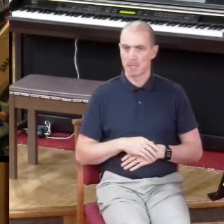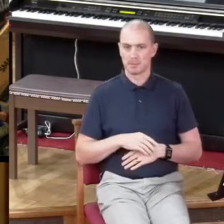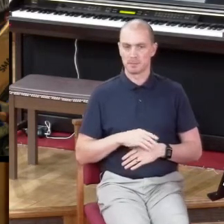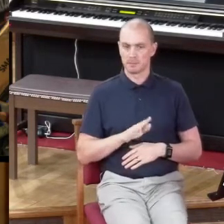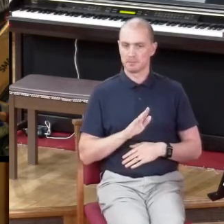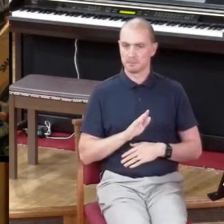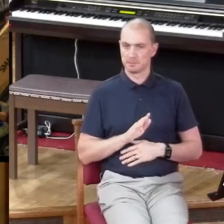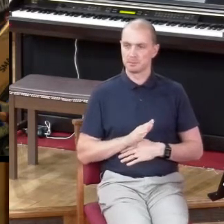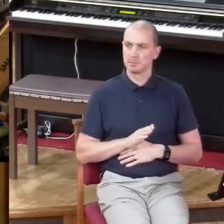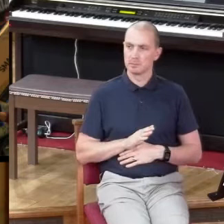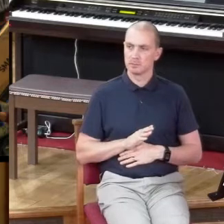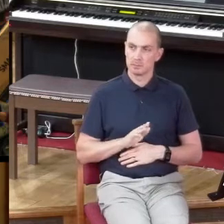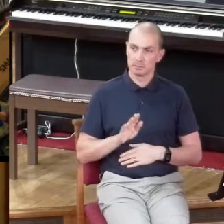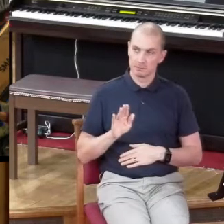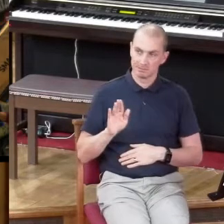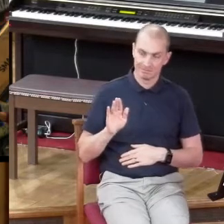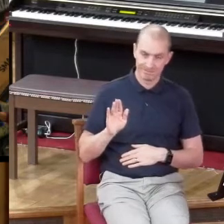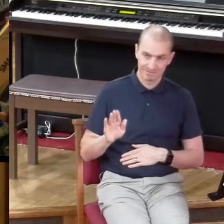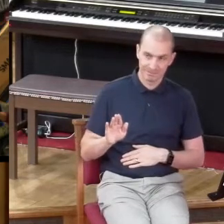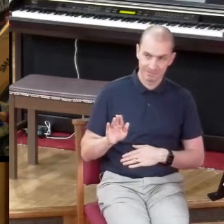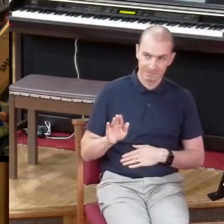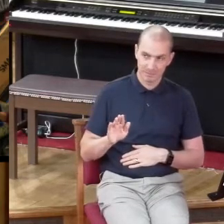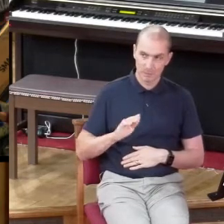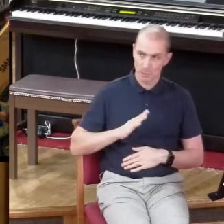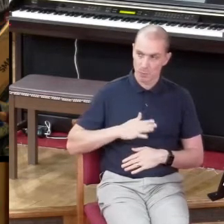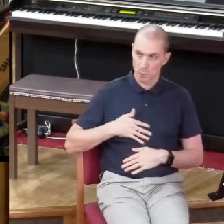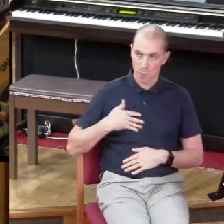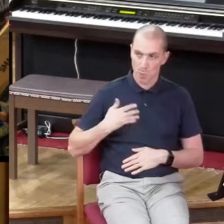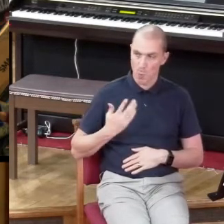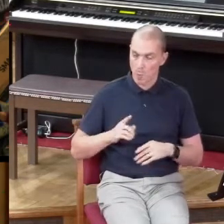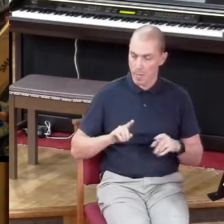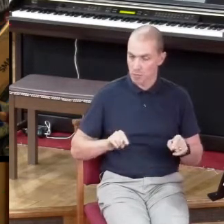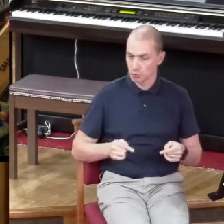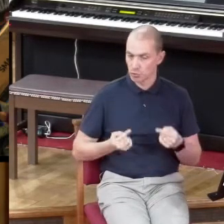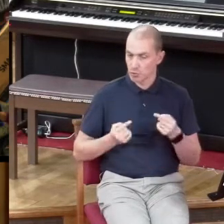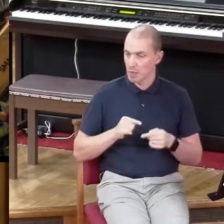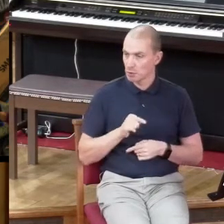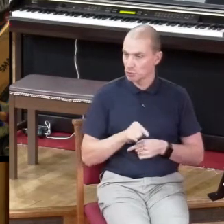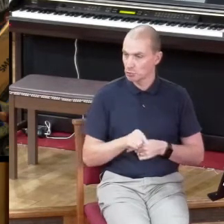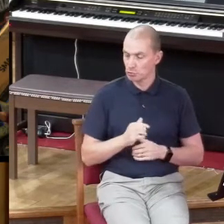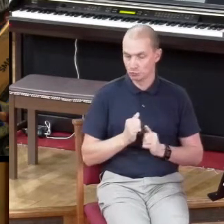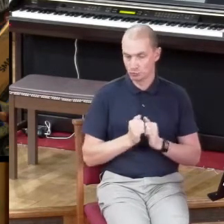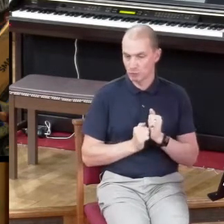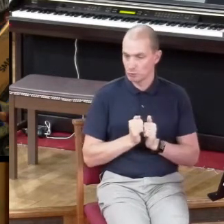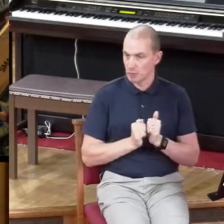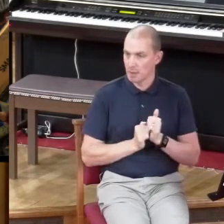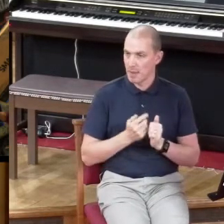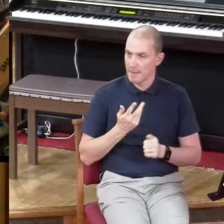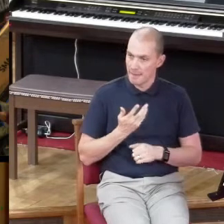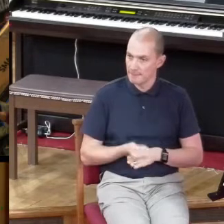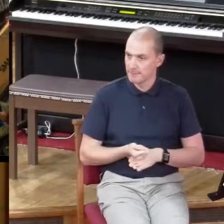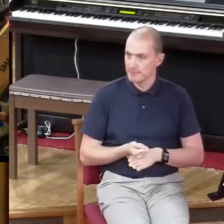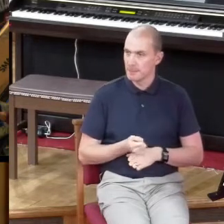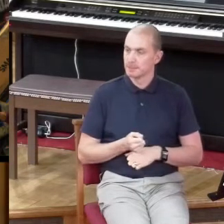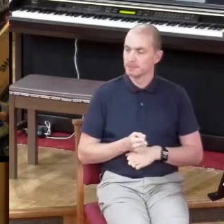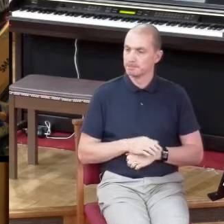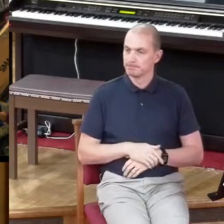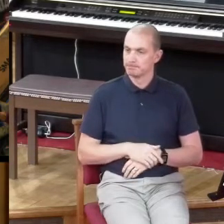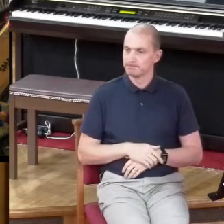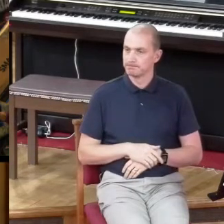challenge of the straightforward teaching of Jesus and his apostles, or the challenge of thinking out things that they don't